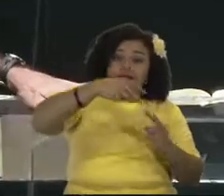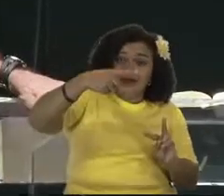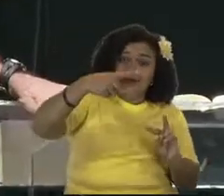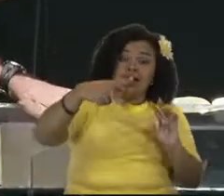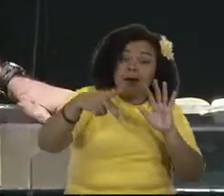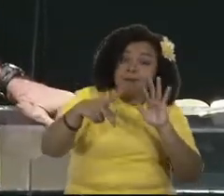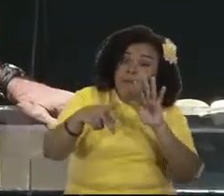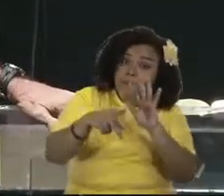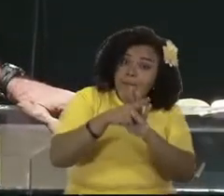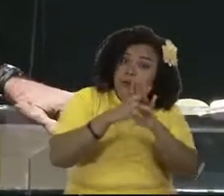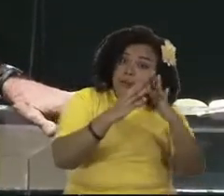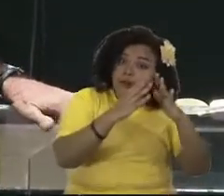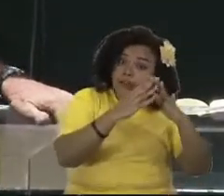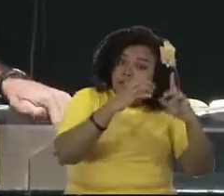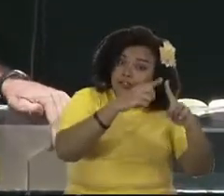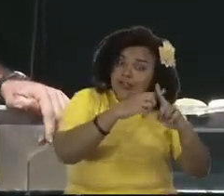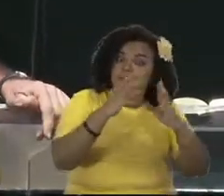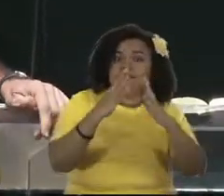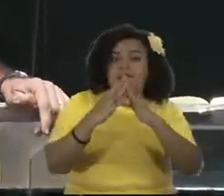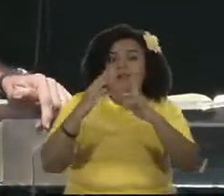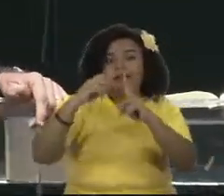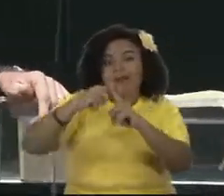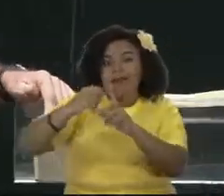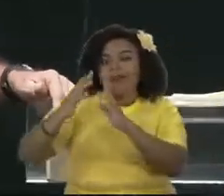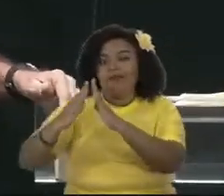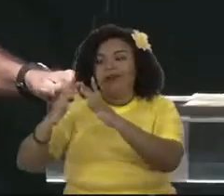without dyeing the hair,